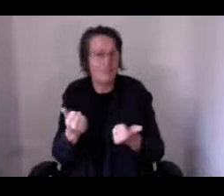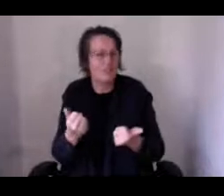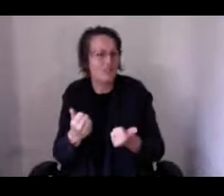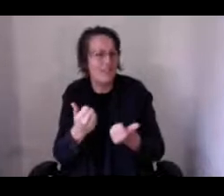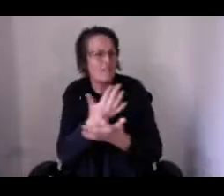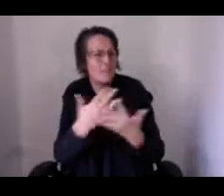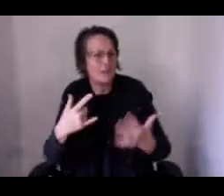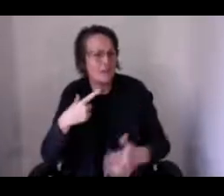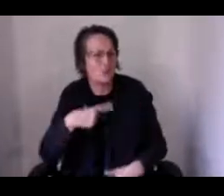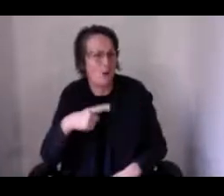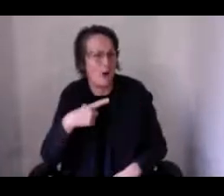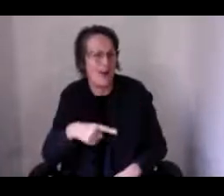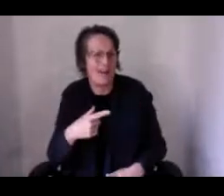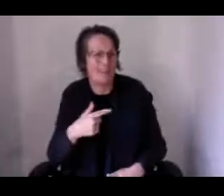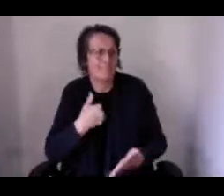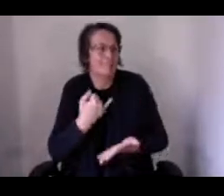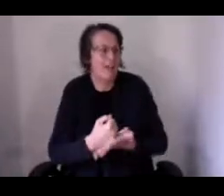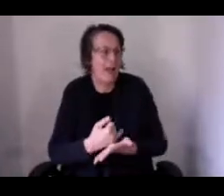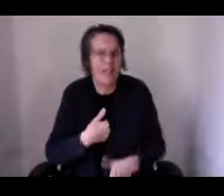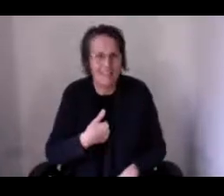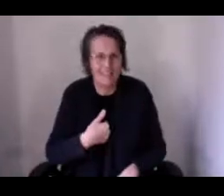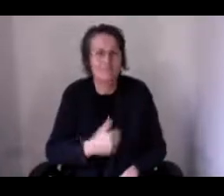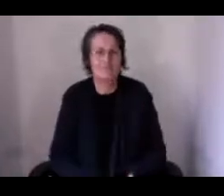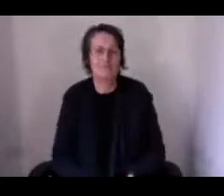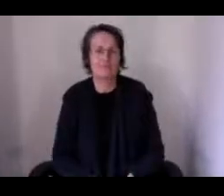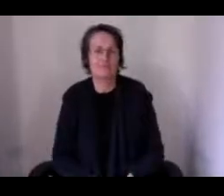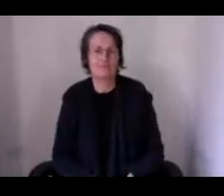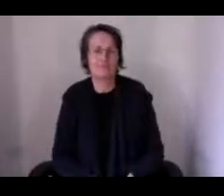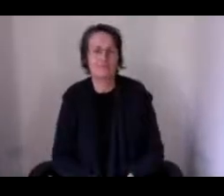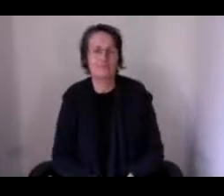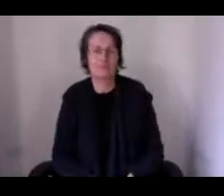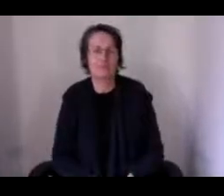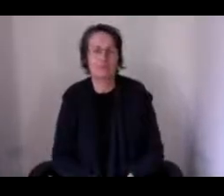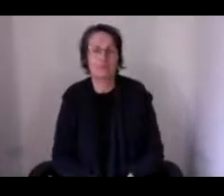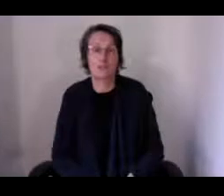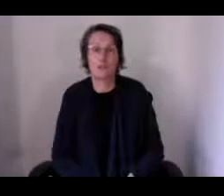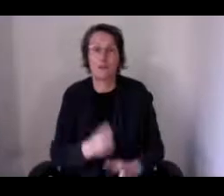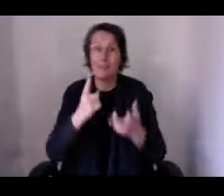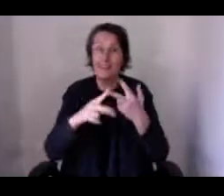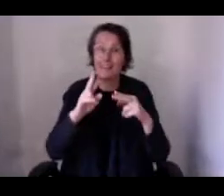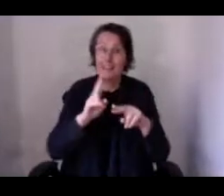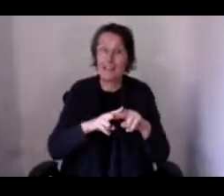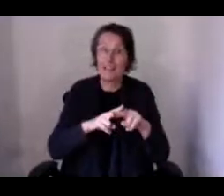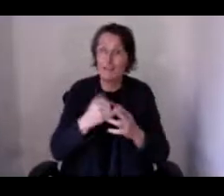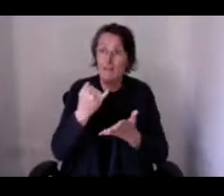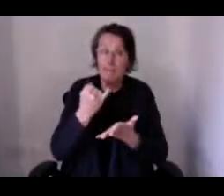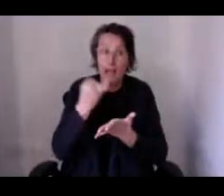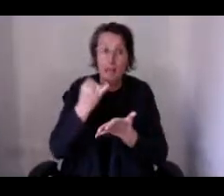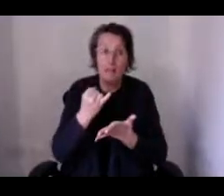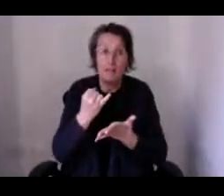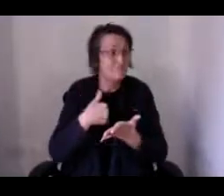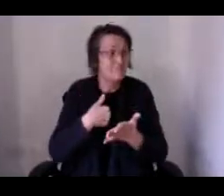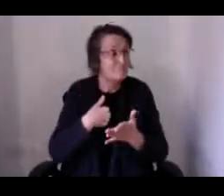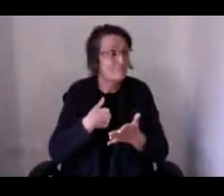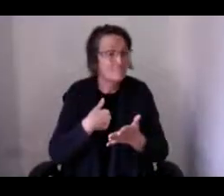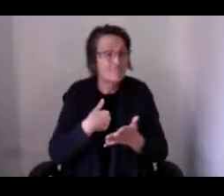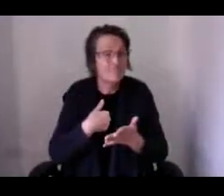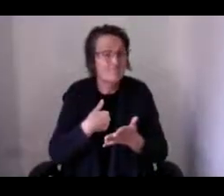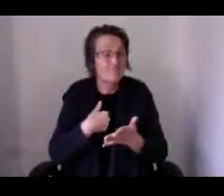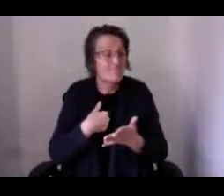and for that reason, we always recommend that you seek feedback on any application you've put in that